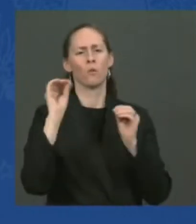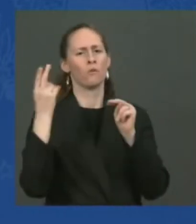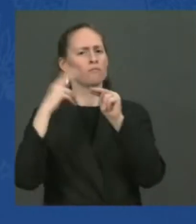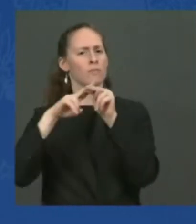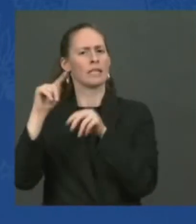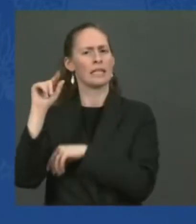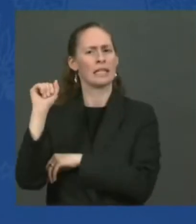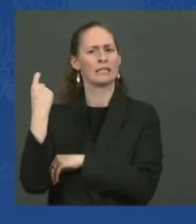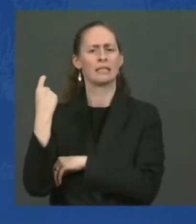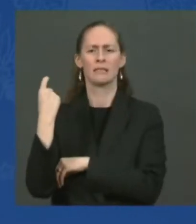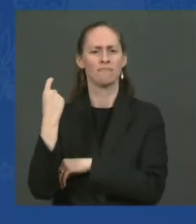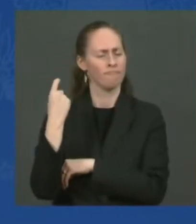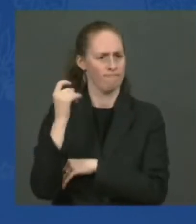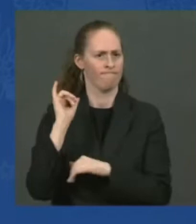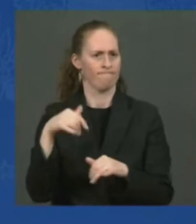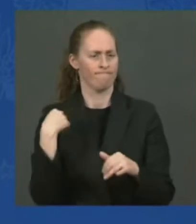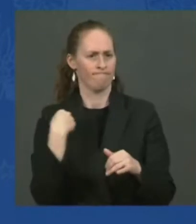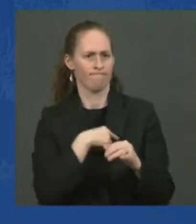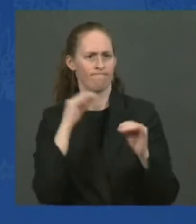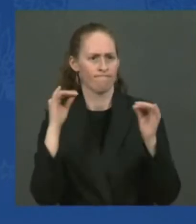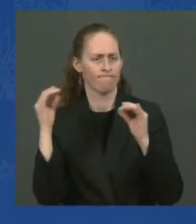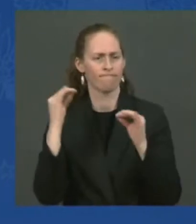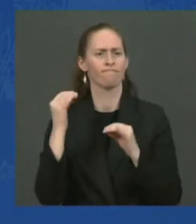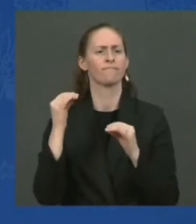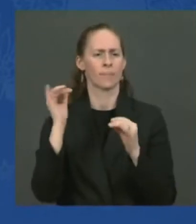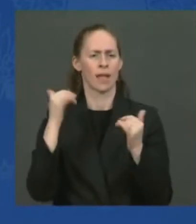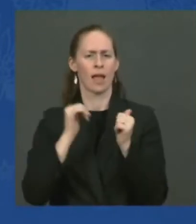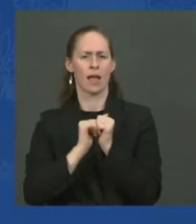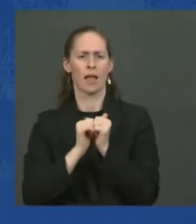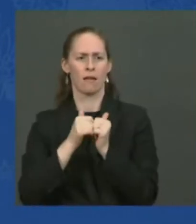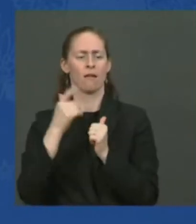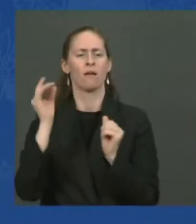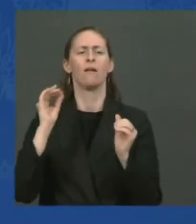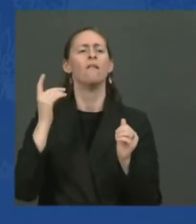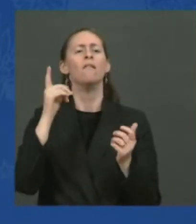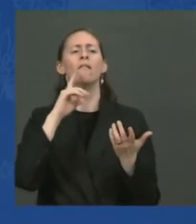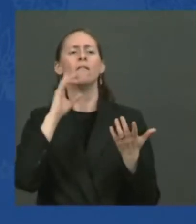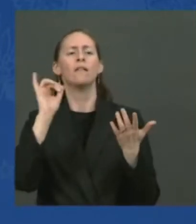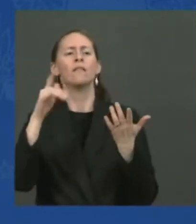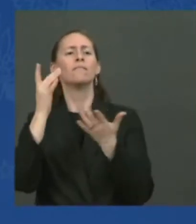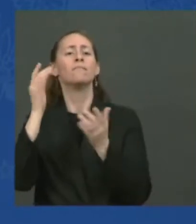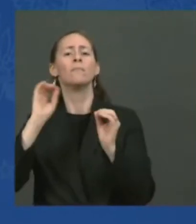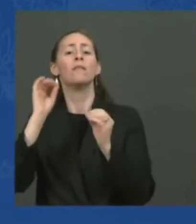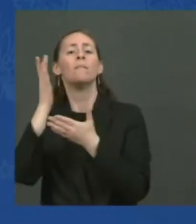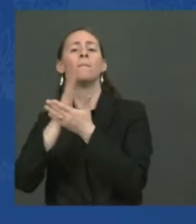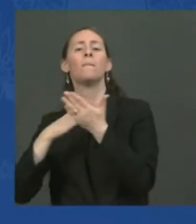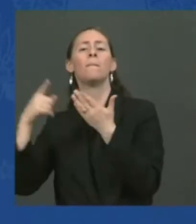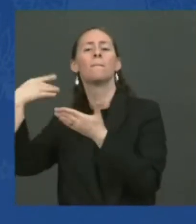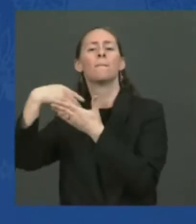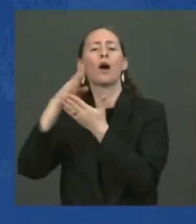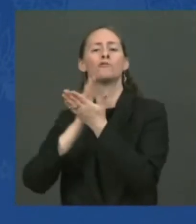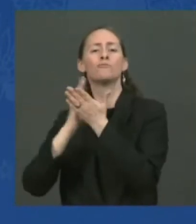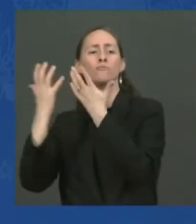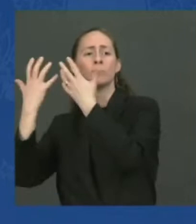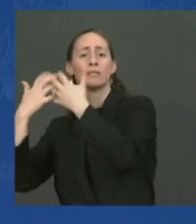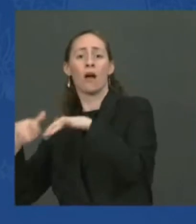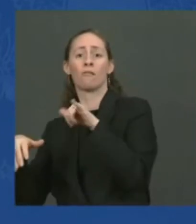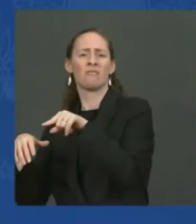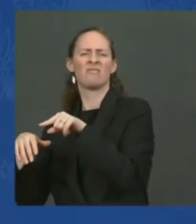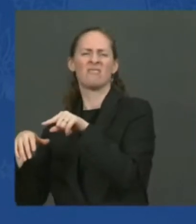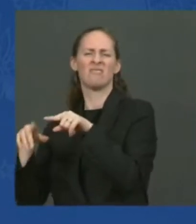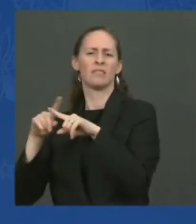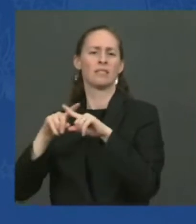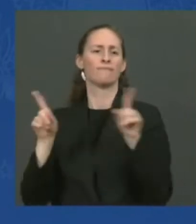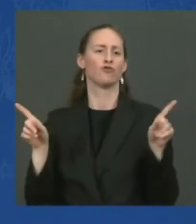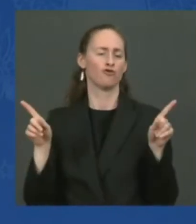partisan reconciliation process. Instead, we agreed this would be a truly bipartisan process. working from the middle